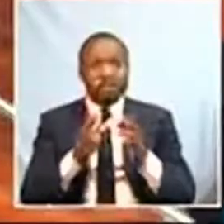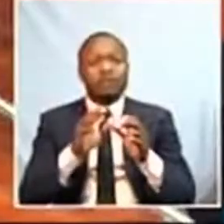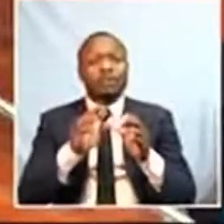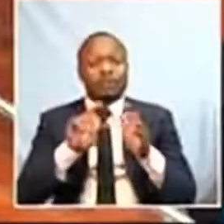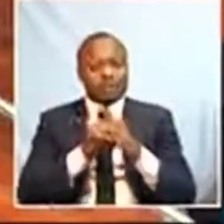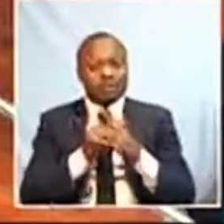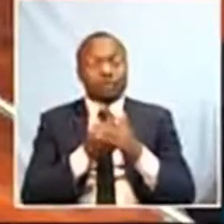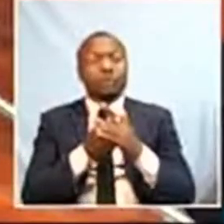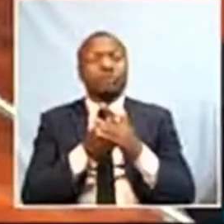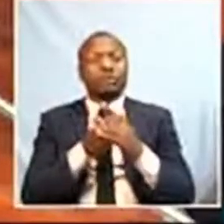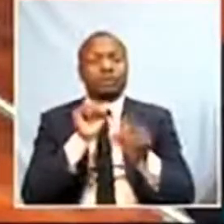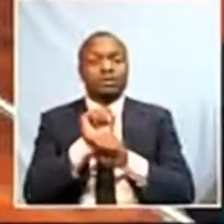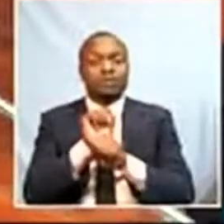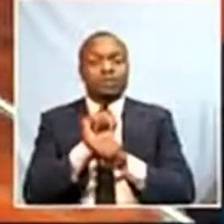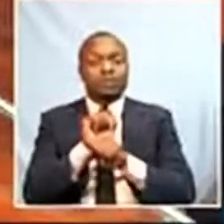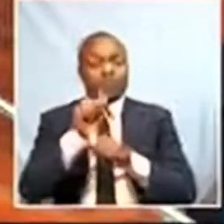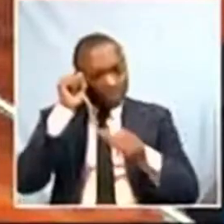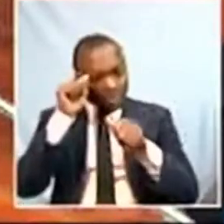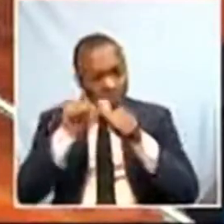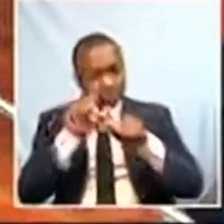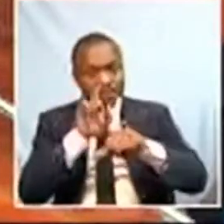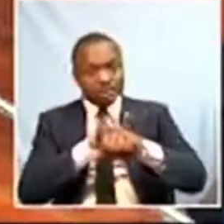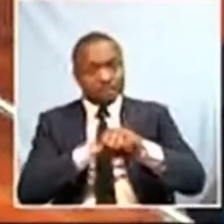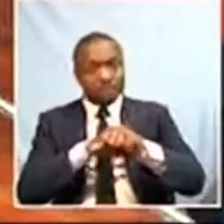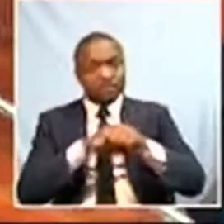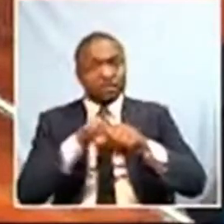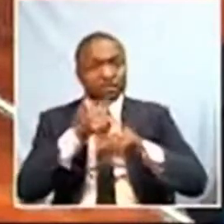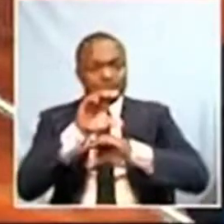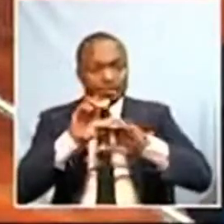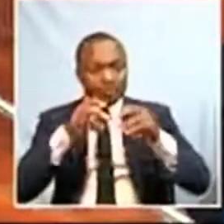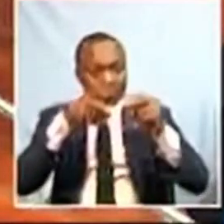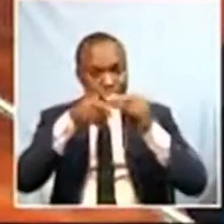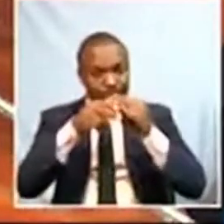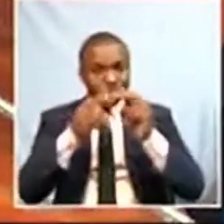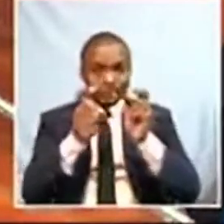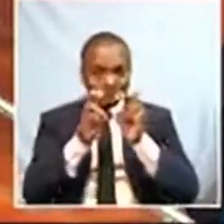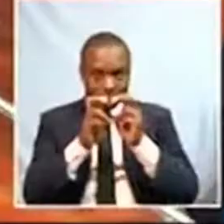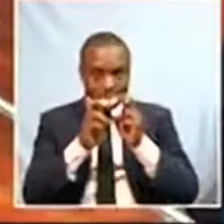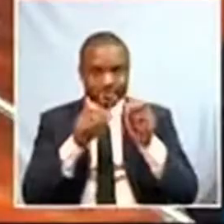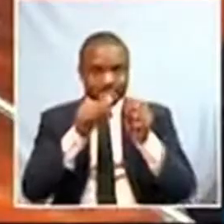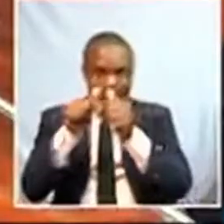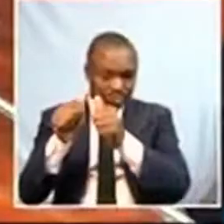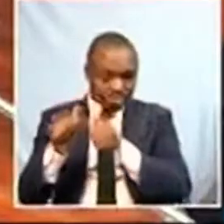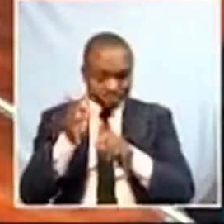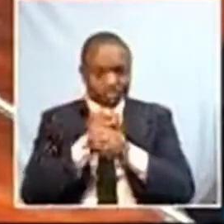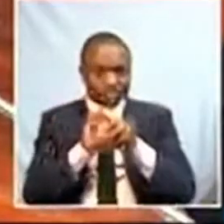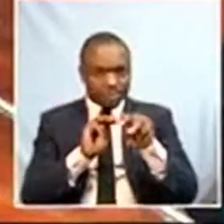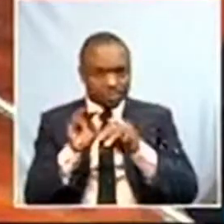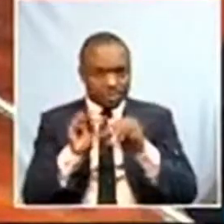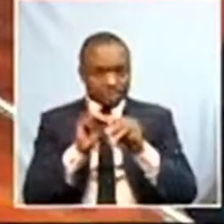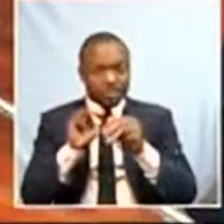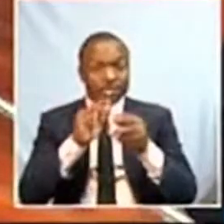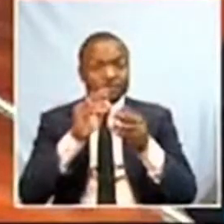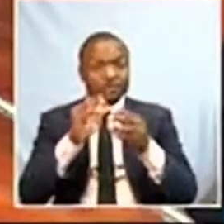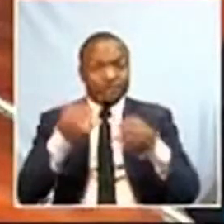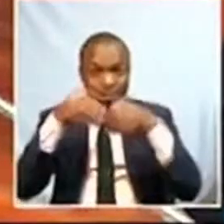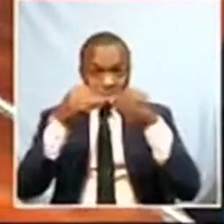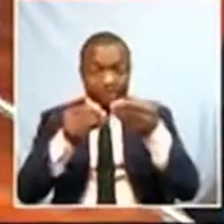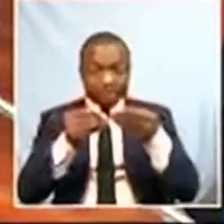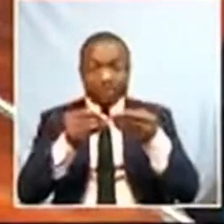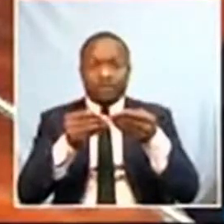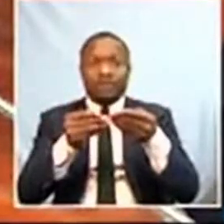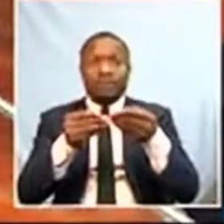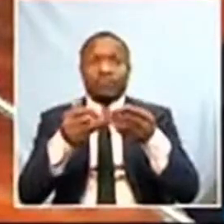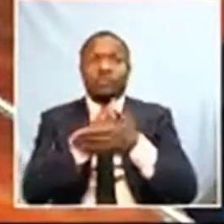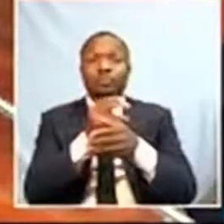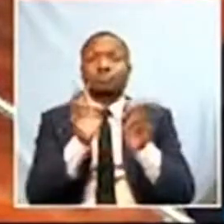the stipulated time frame, leading to a termination of contract. Action taken: management procured a new contract which was